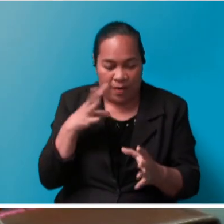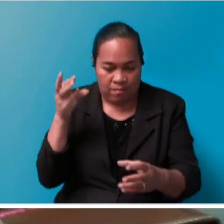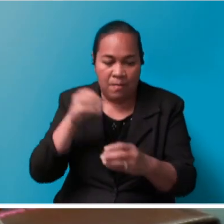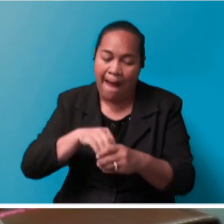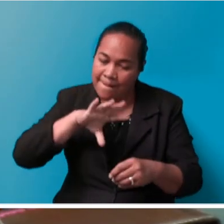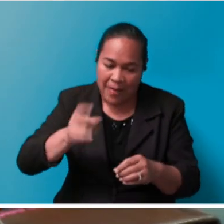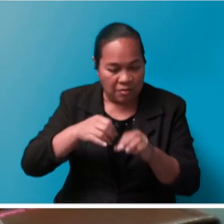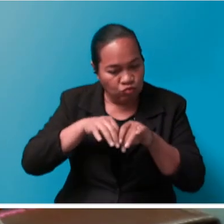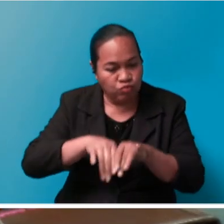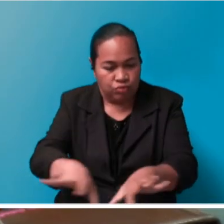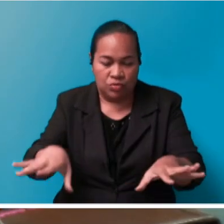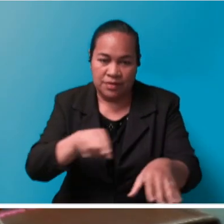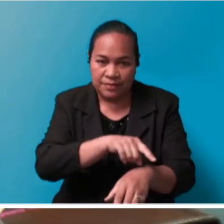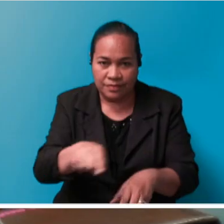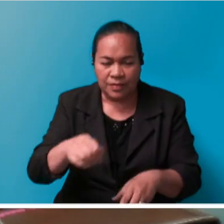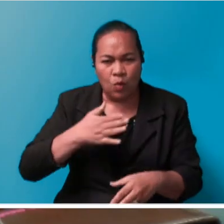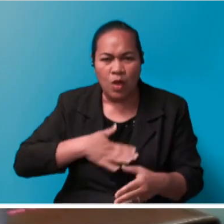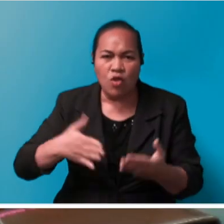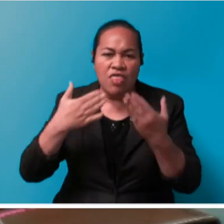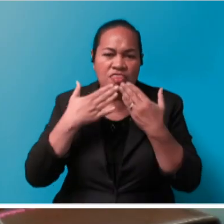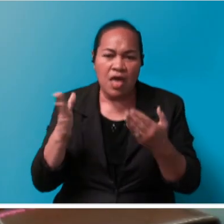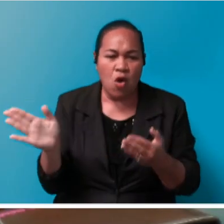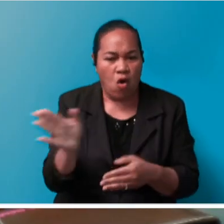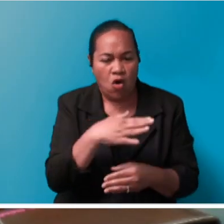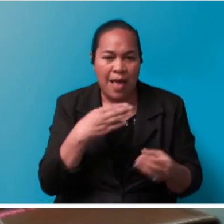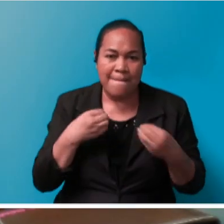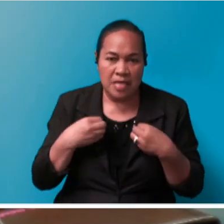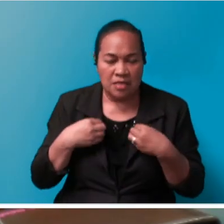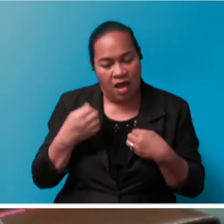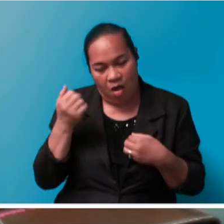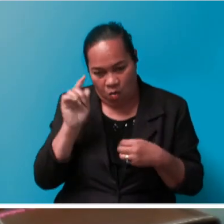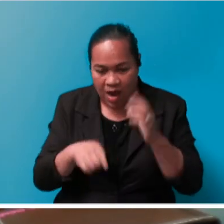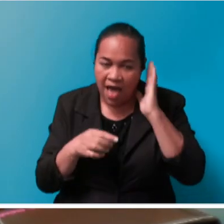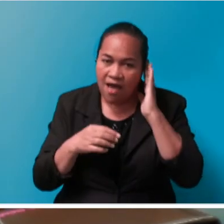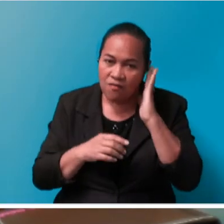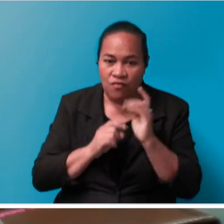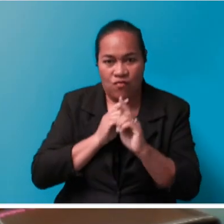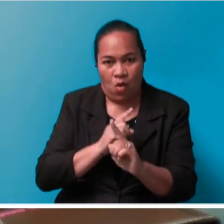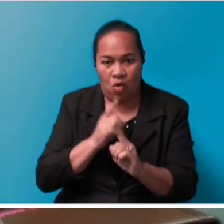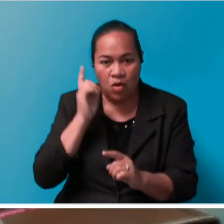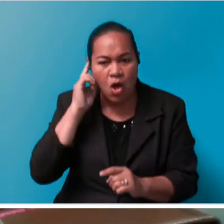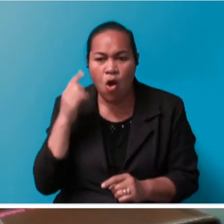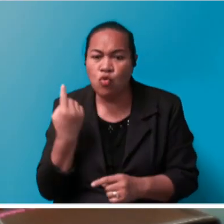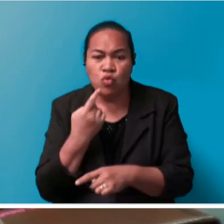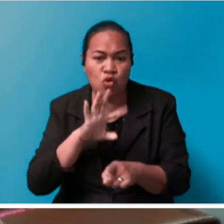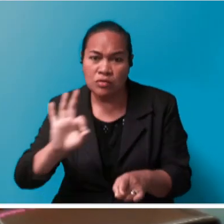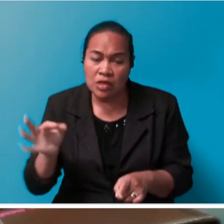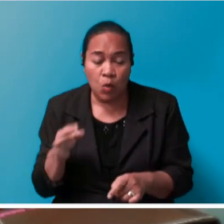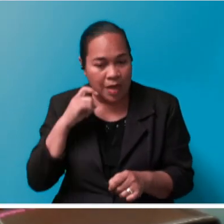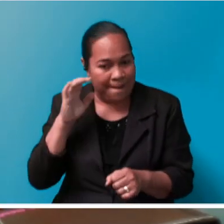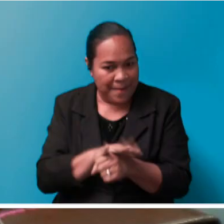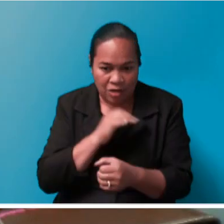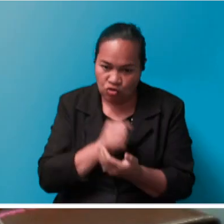passed on to the consumers. And I want to thank all the businesses who have done that, and those that haven't, we will make sure that